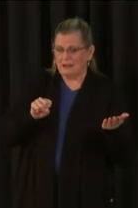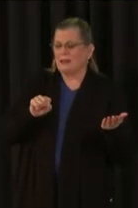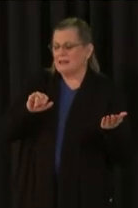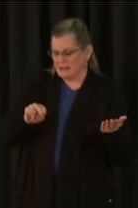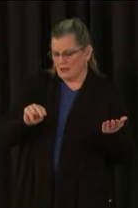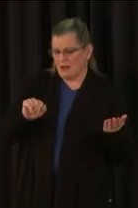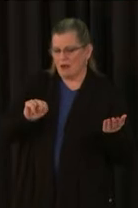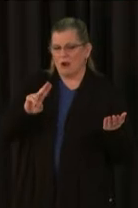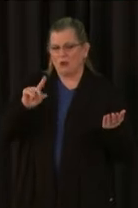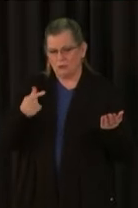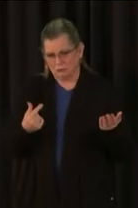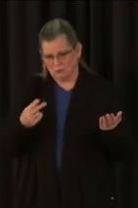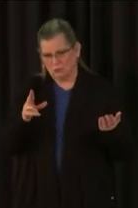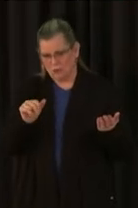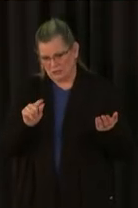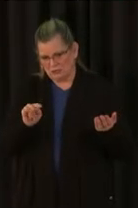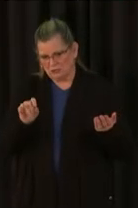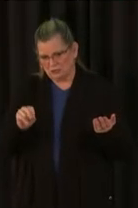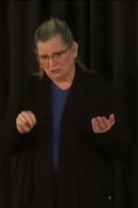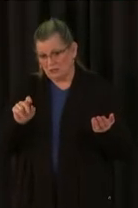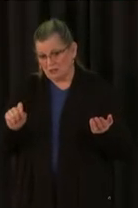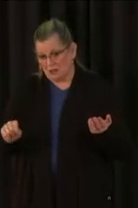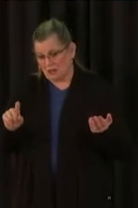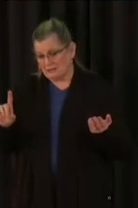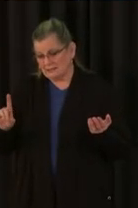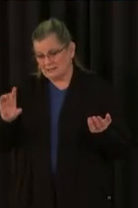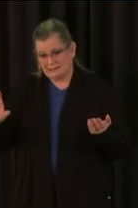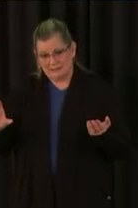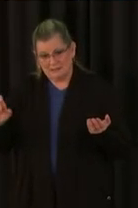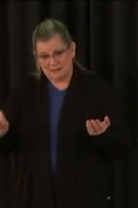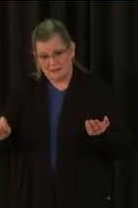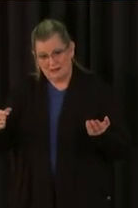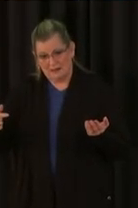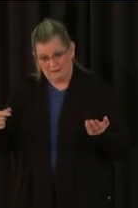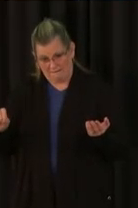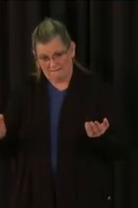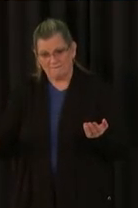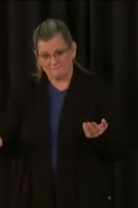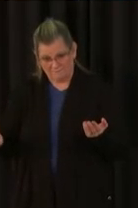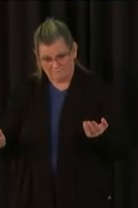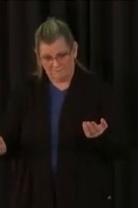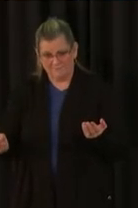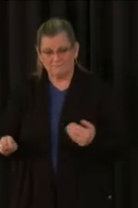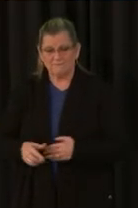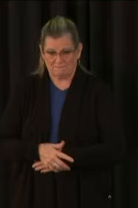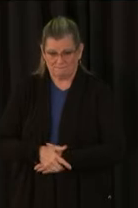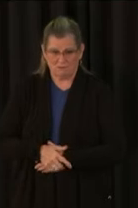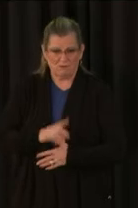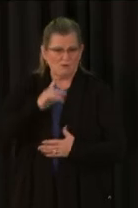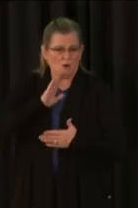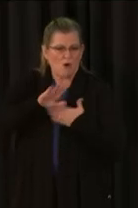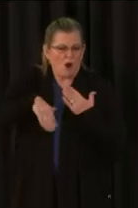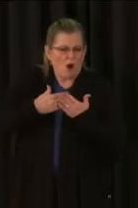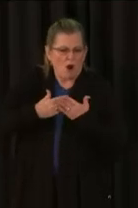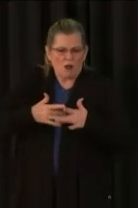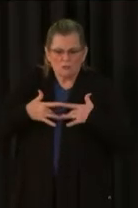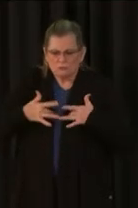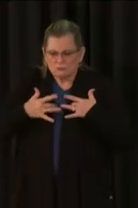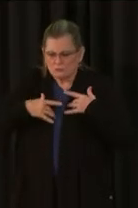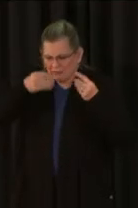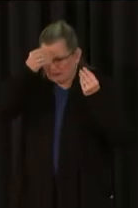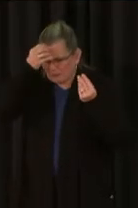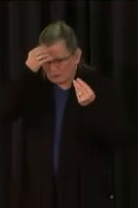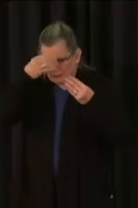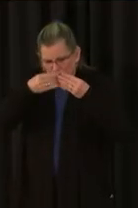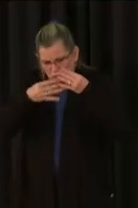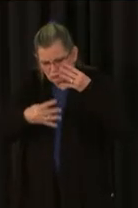inauguration.dc.gov, to find out the latest information on all of the inaugural alerts and notifications starting